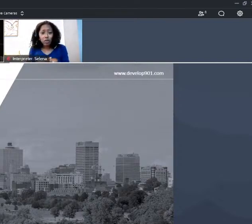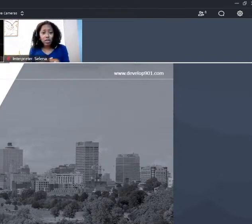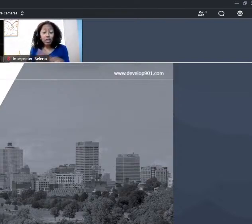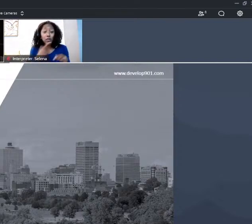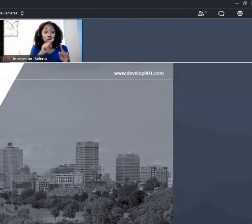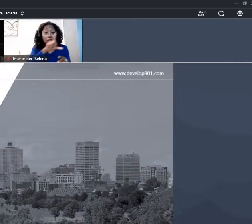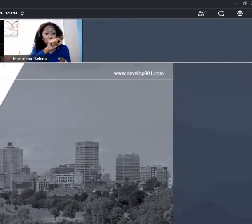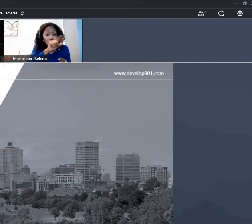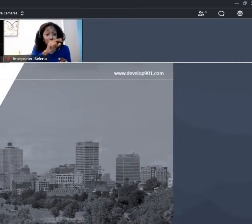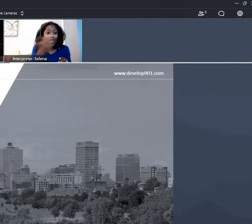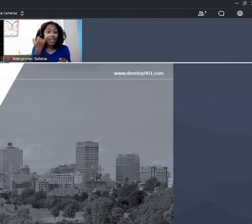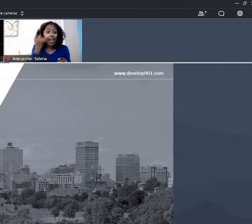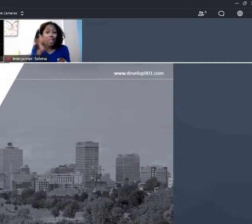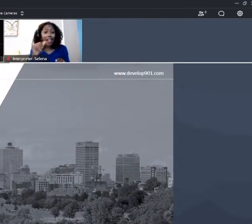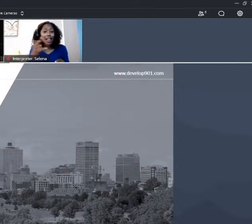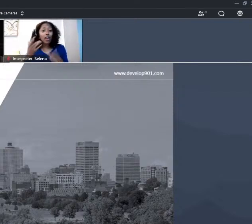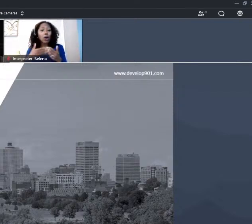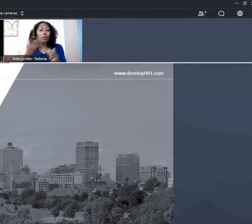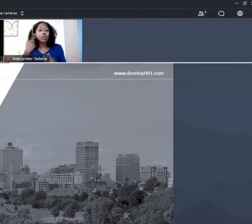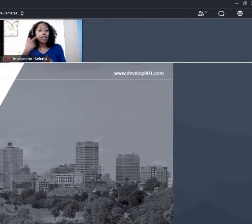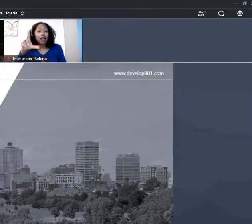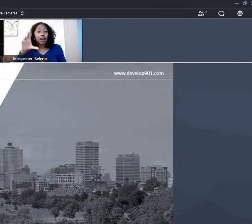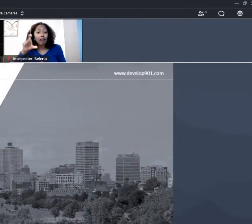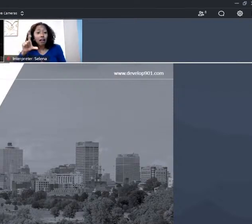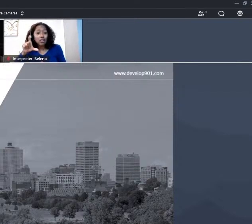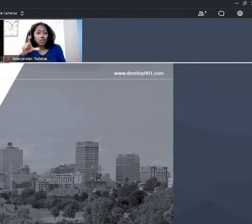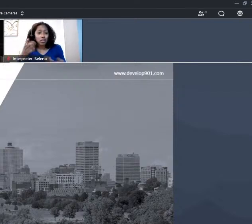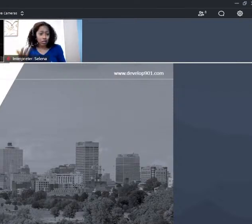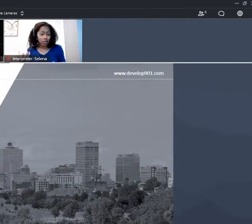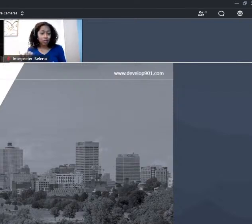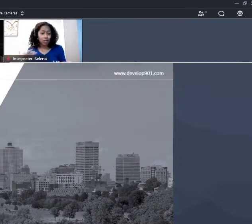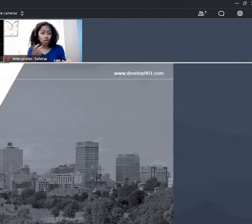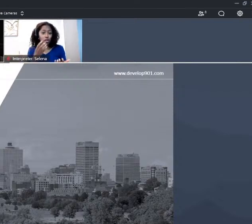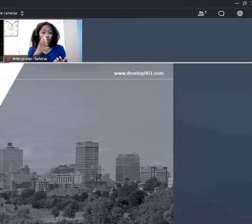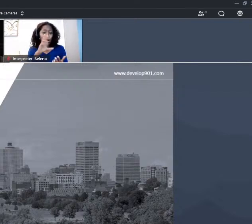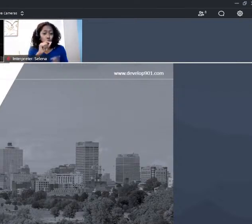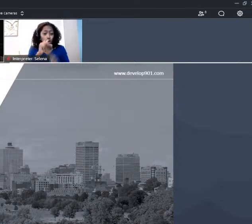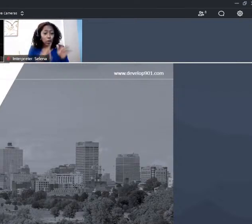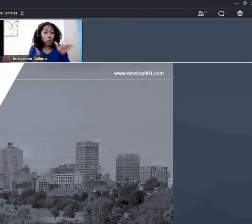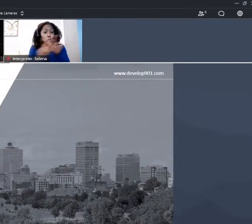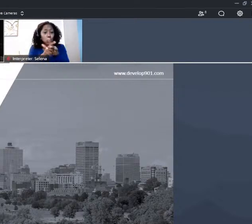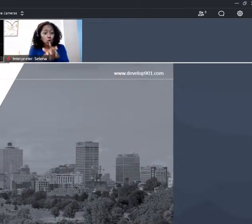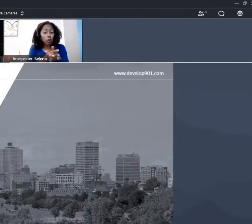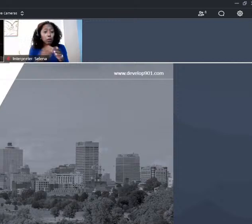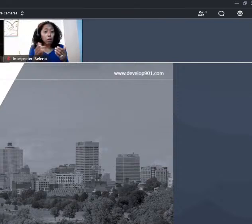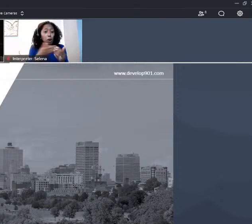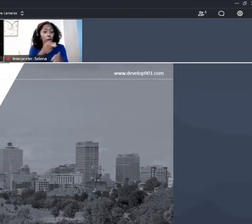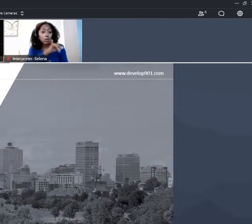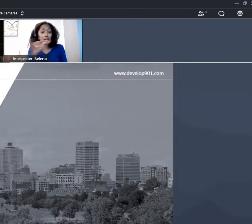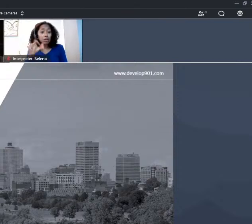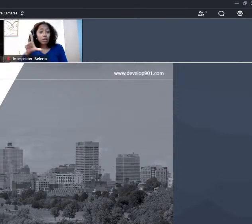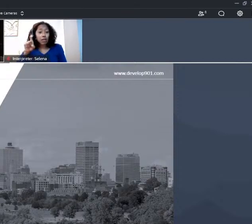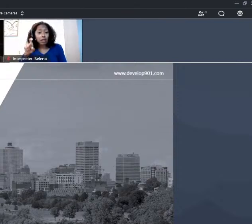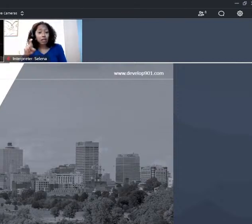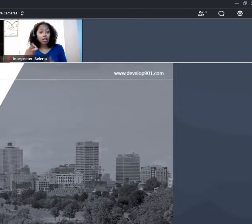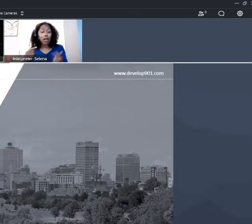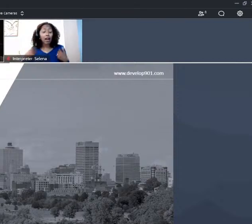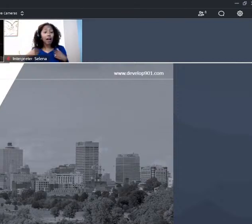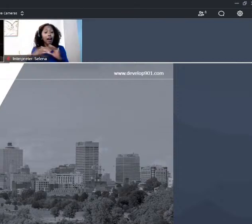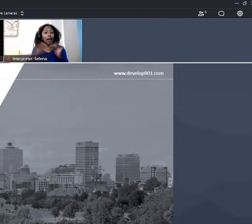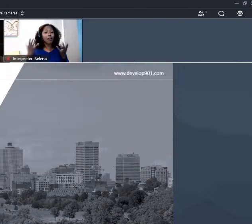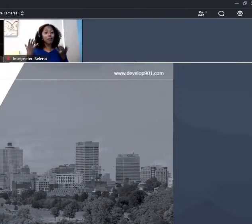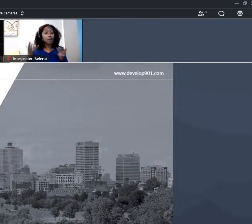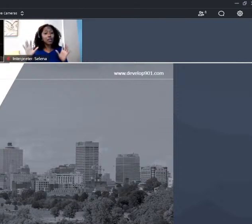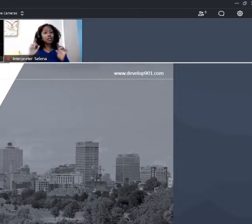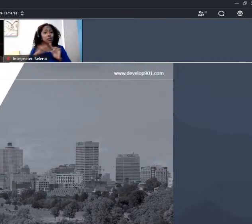100 to me, okay? So I'm through, but I just really had to say that. But